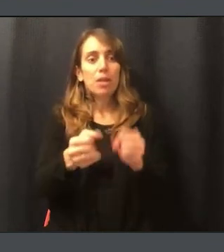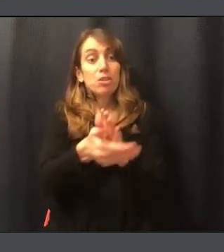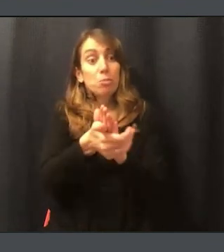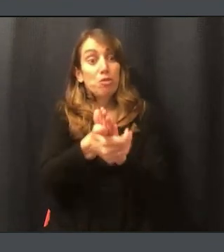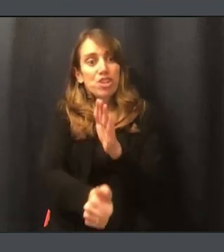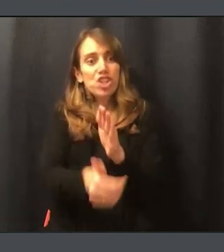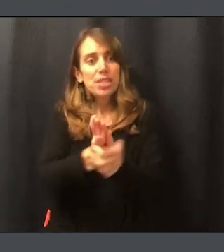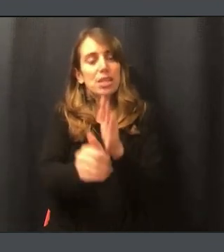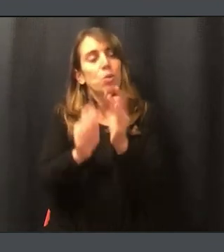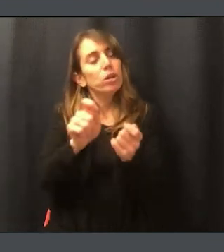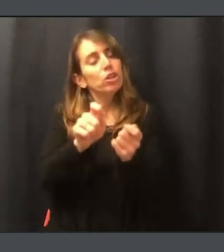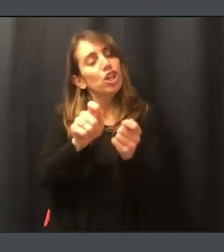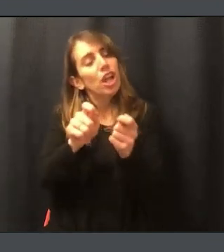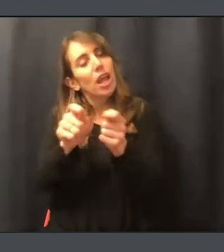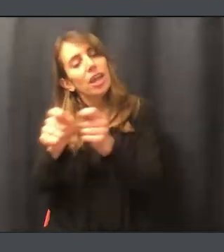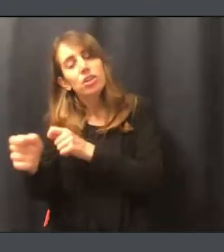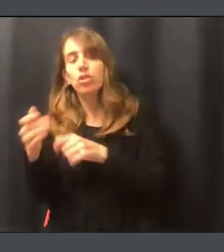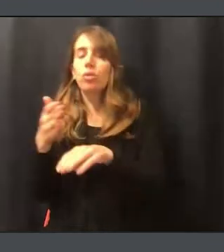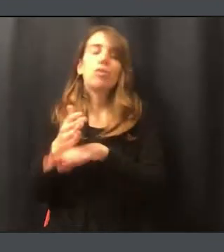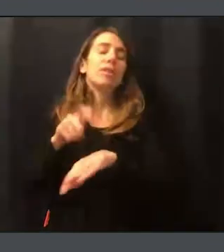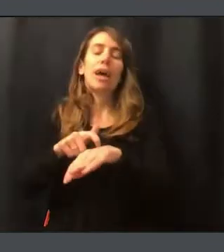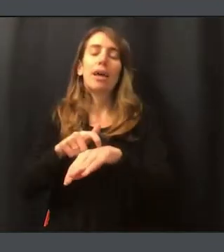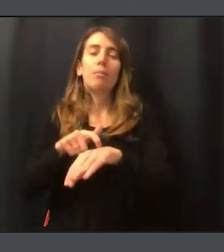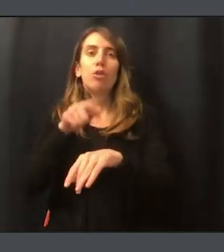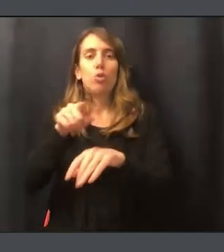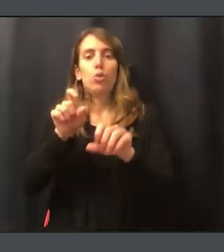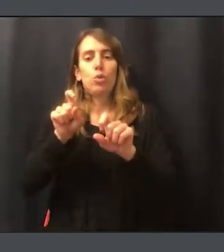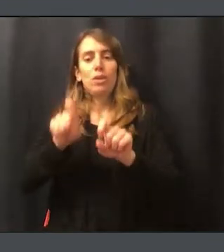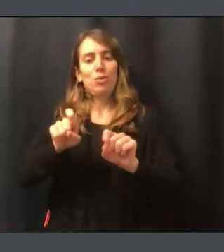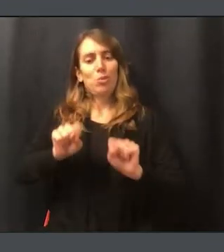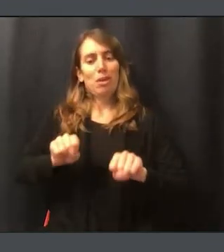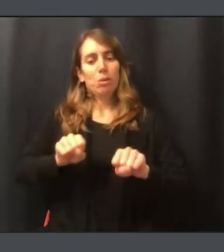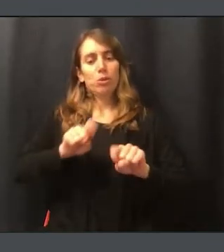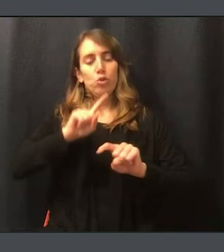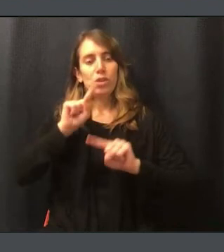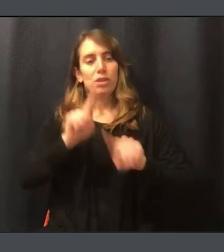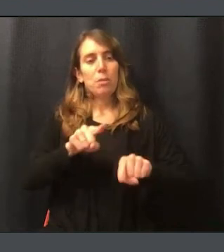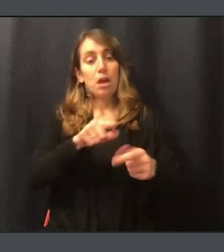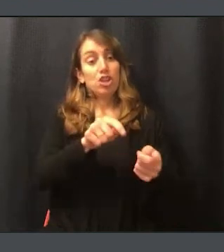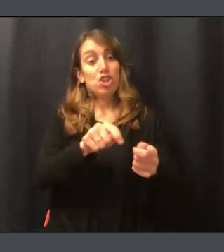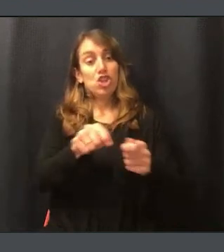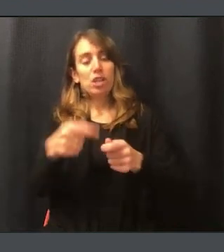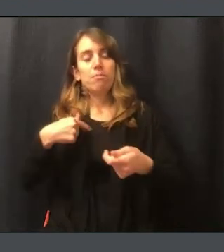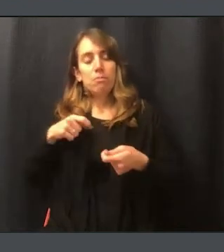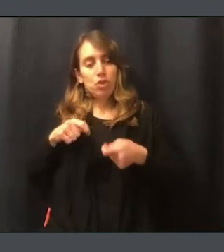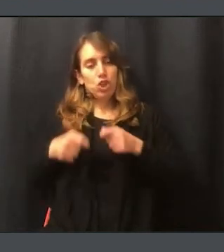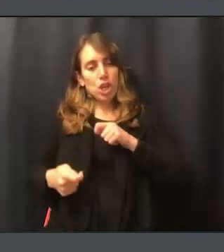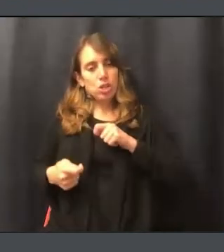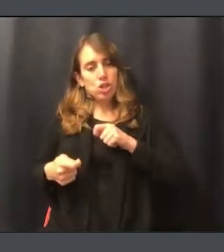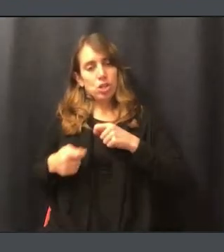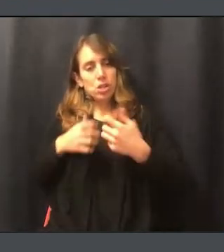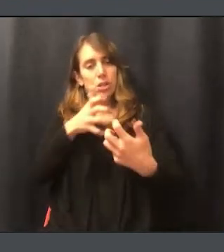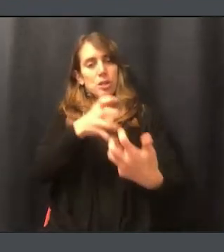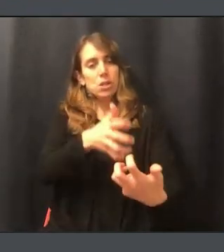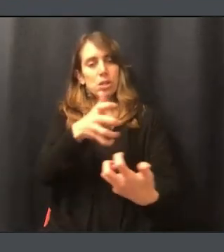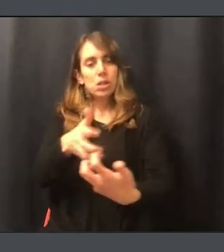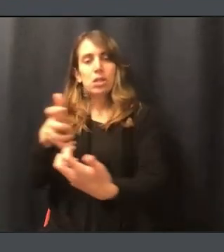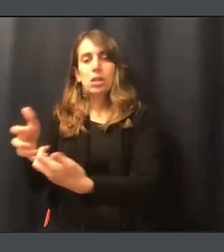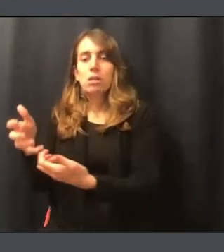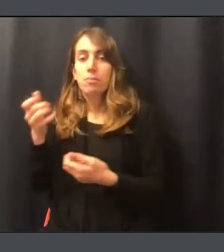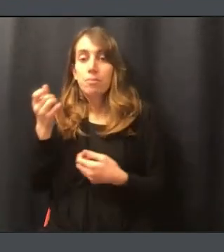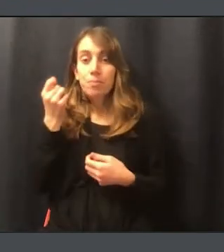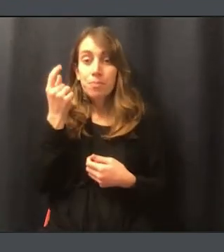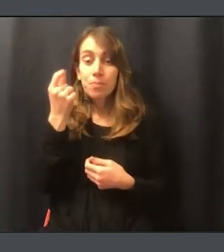be responsive to that time, right? And again, keep in mind, right? Maybe the kid's vocabulary